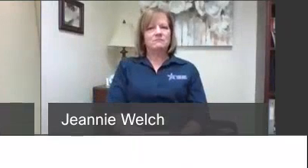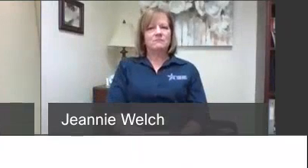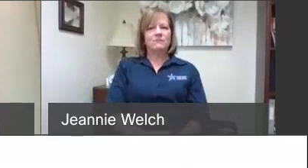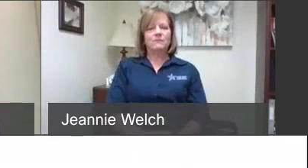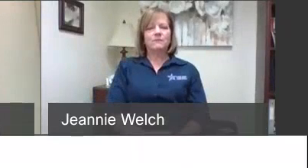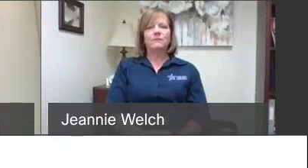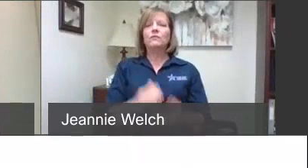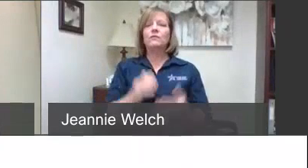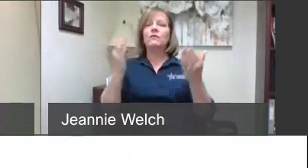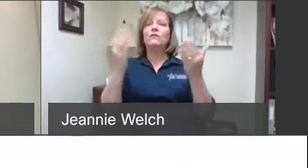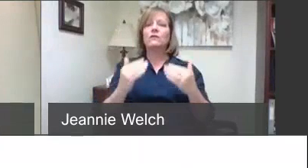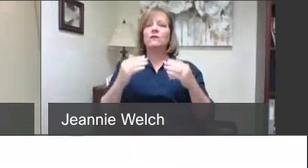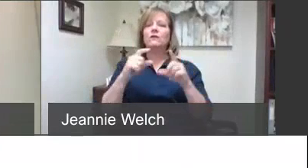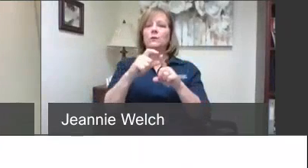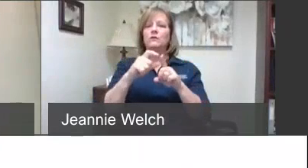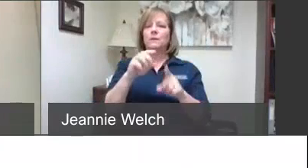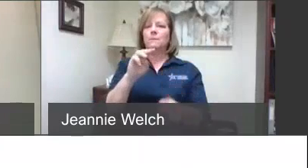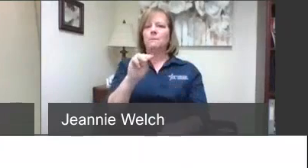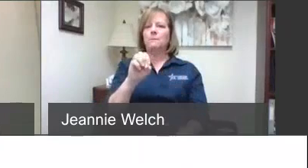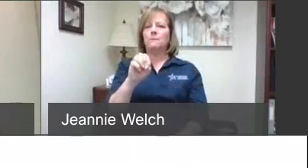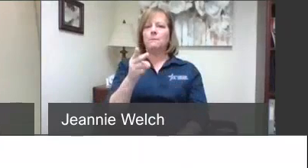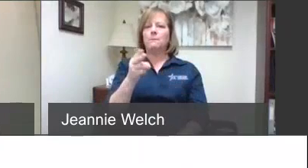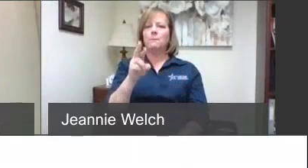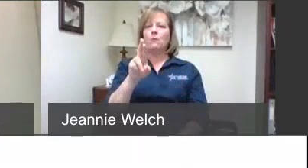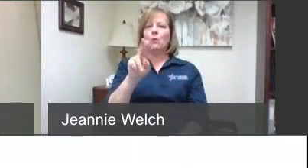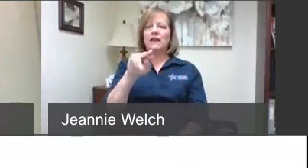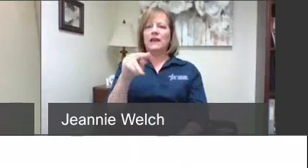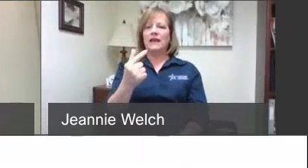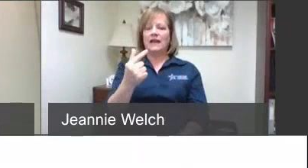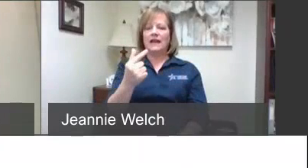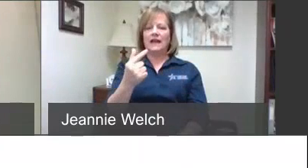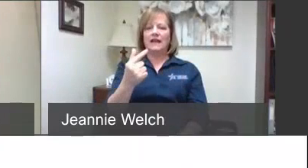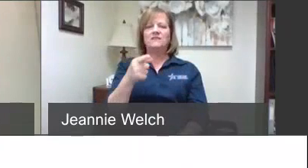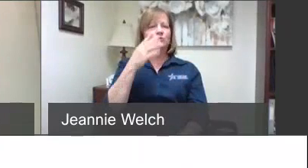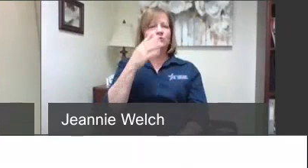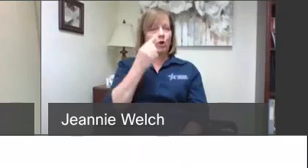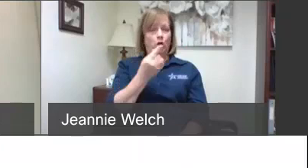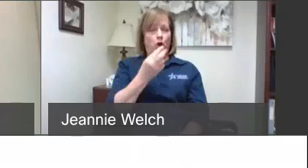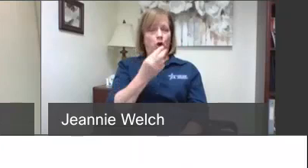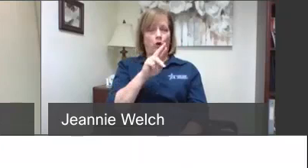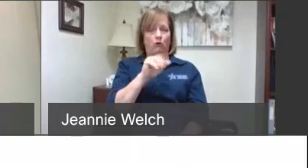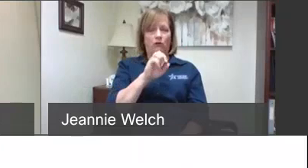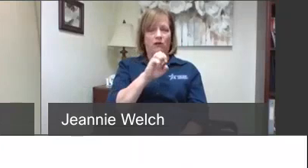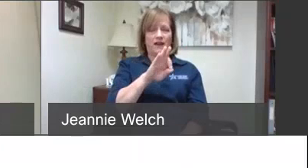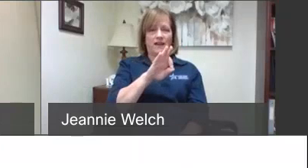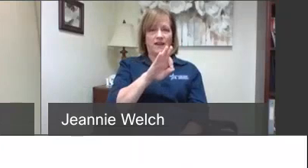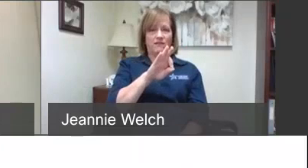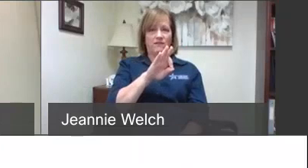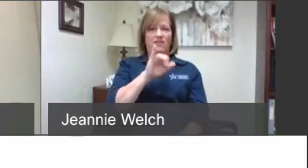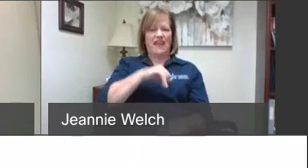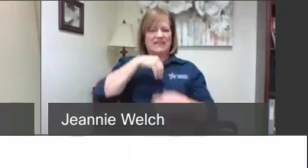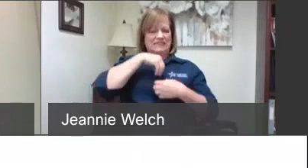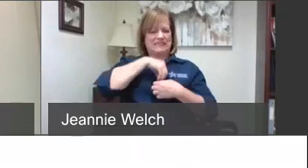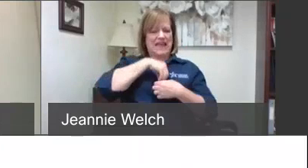So what is mourning? Mourning is a little different. That's while grief, is our internal experience of loss and